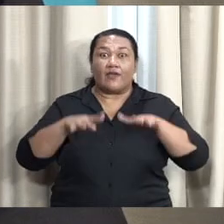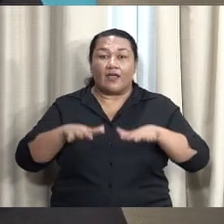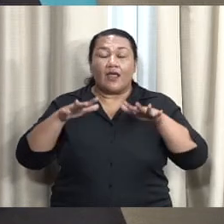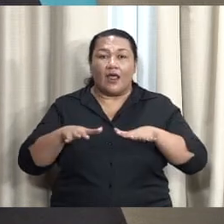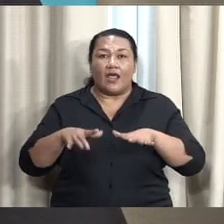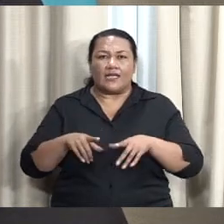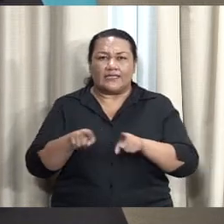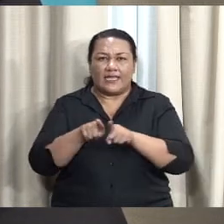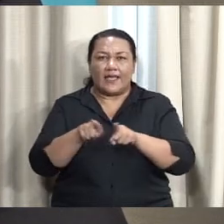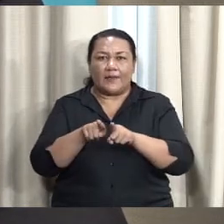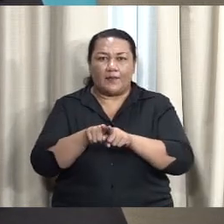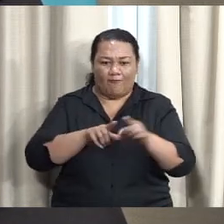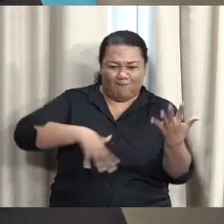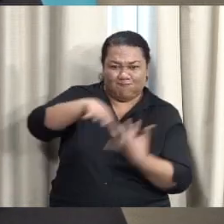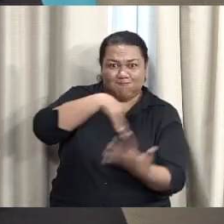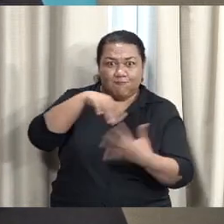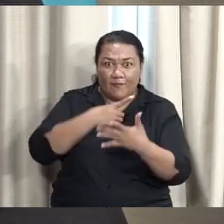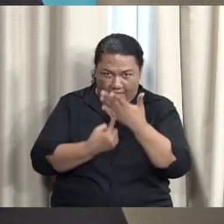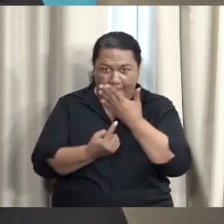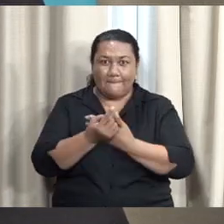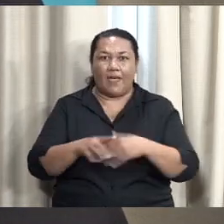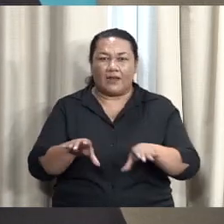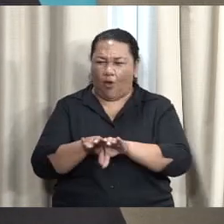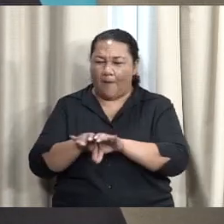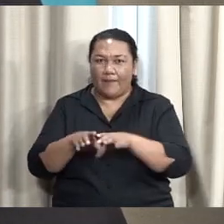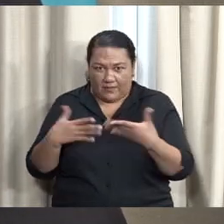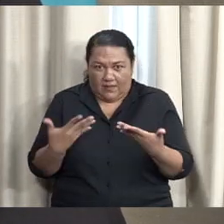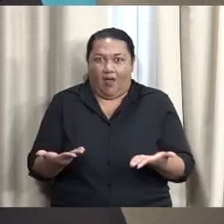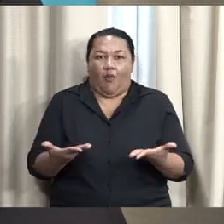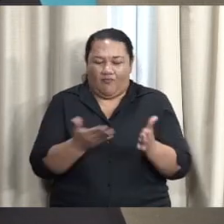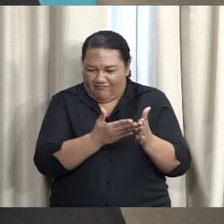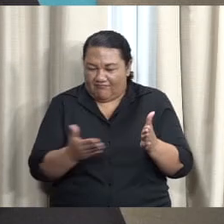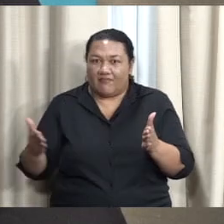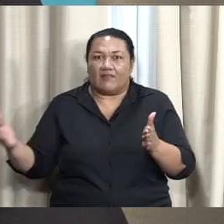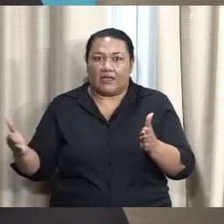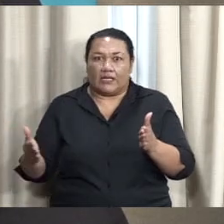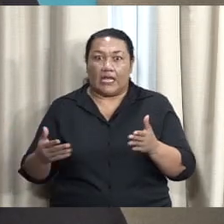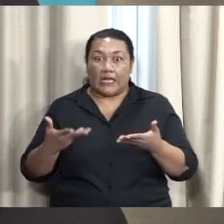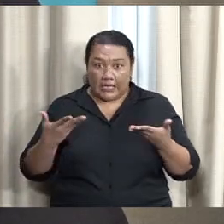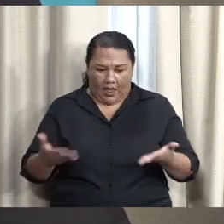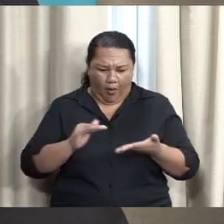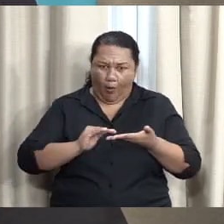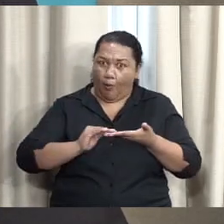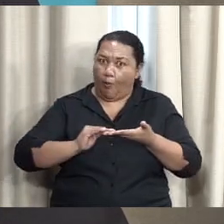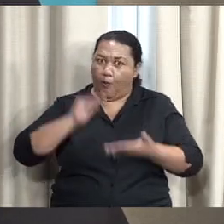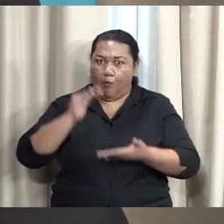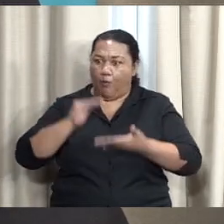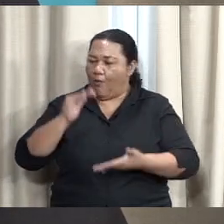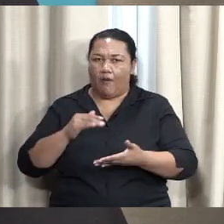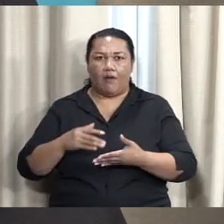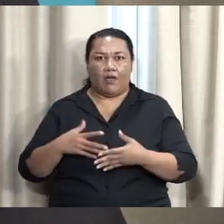cyclones, which are common, with increasing intensity, as you all know,